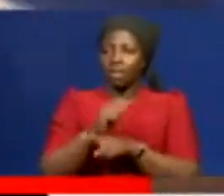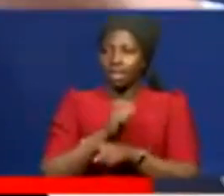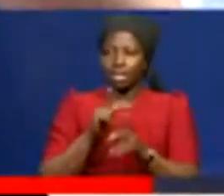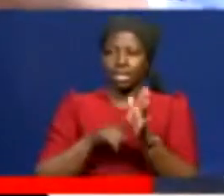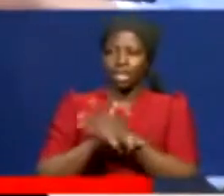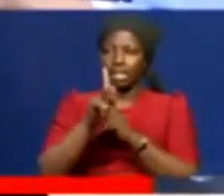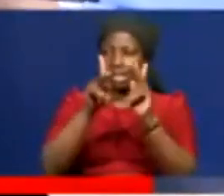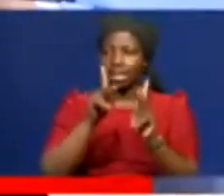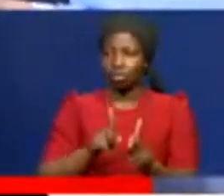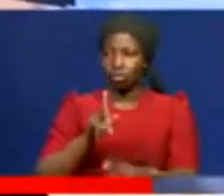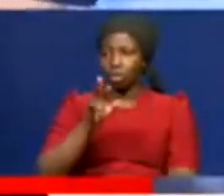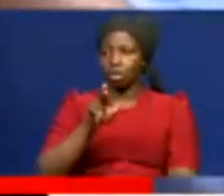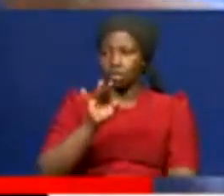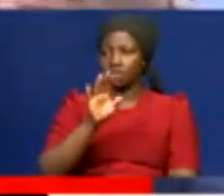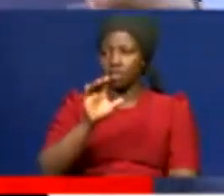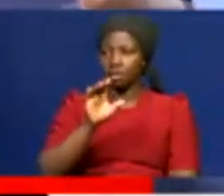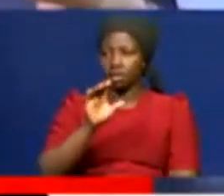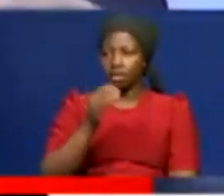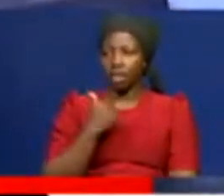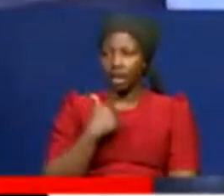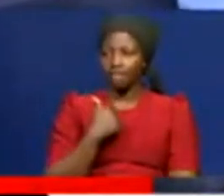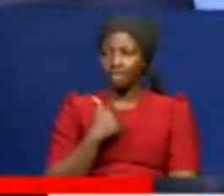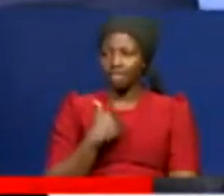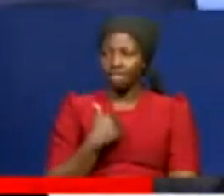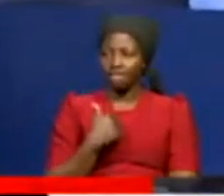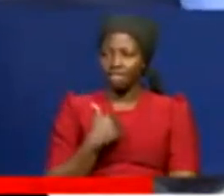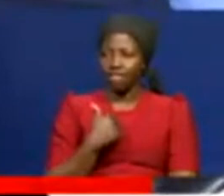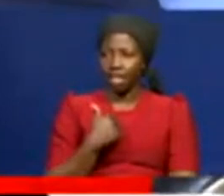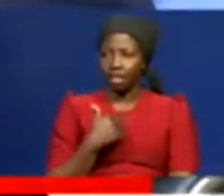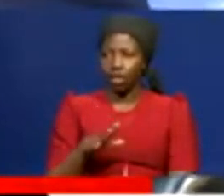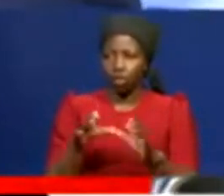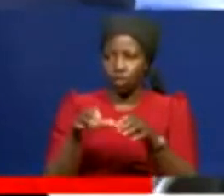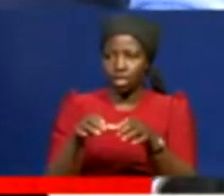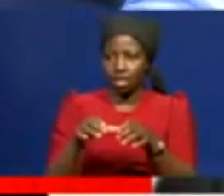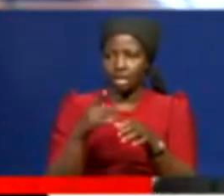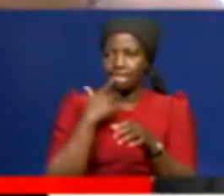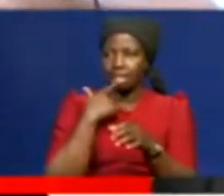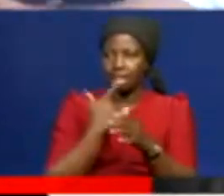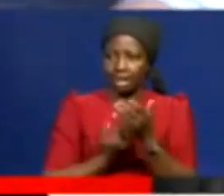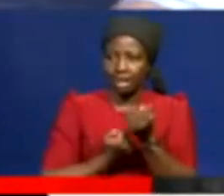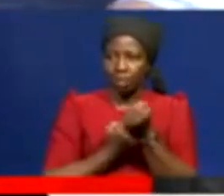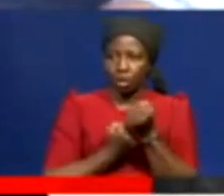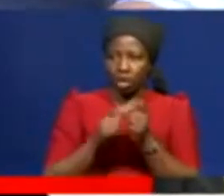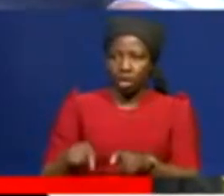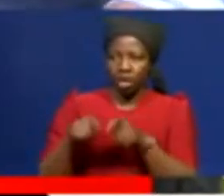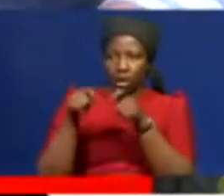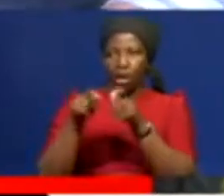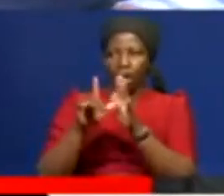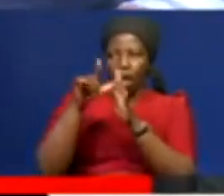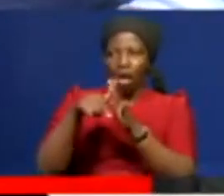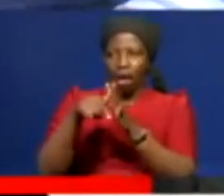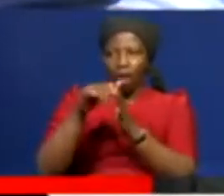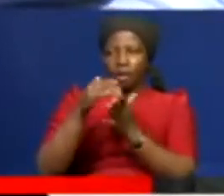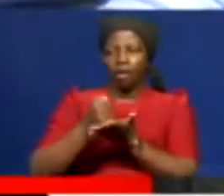and that's one aspect of this is a community-based club. You see the nurture talents, and which the, later on are being poached by